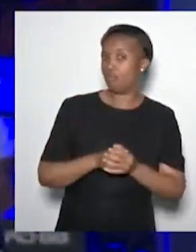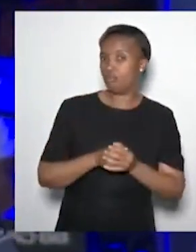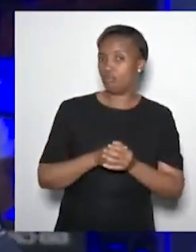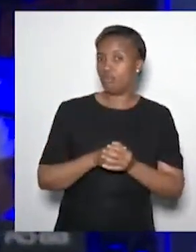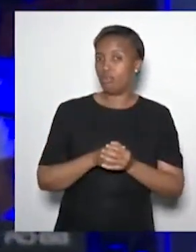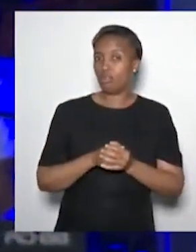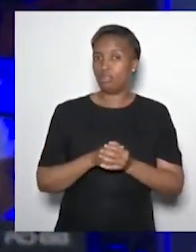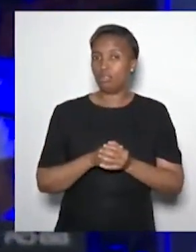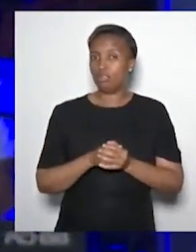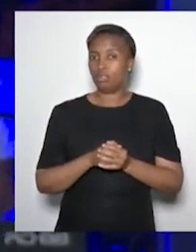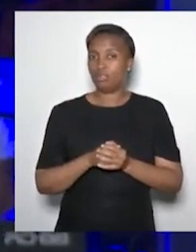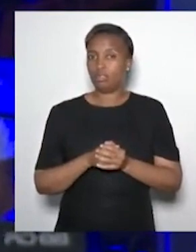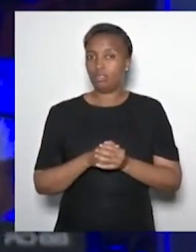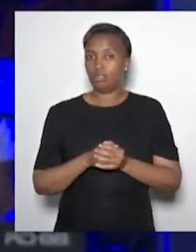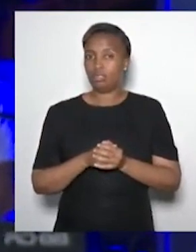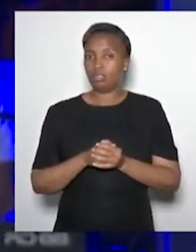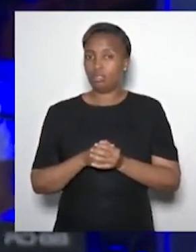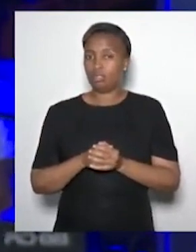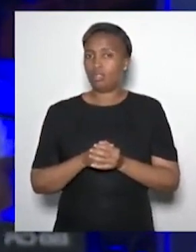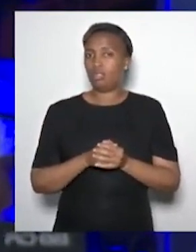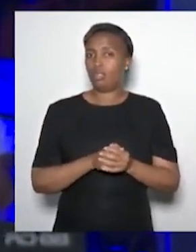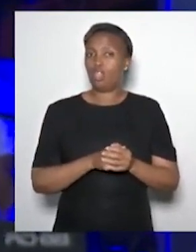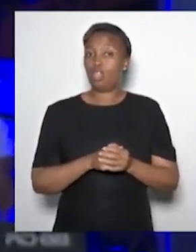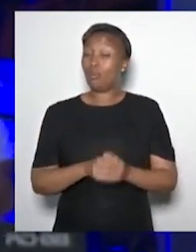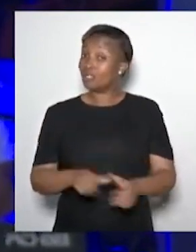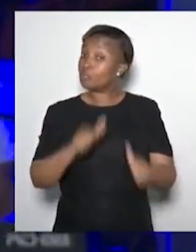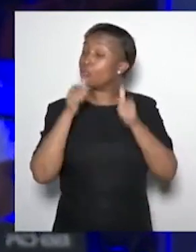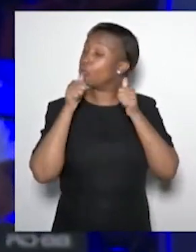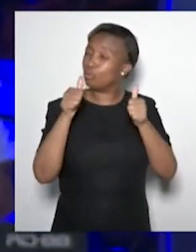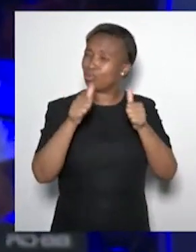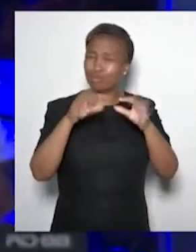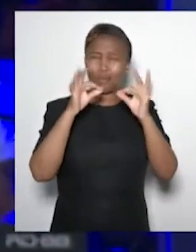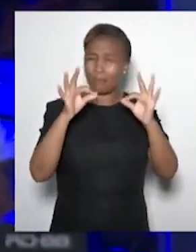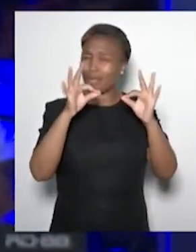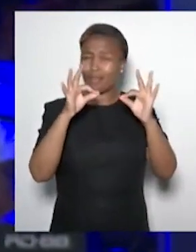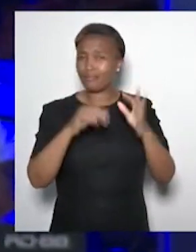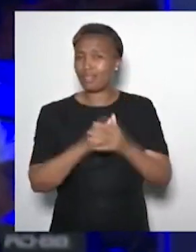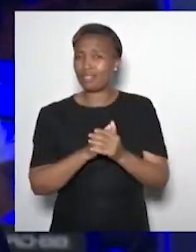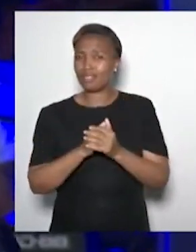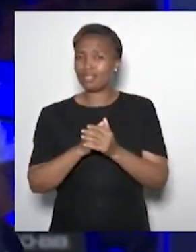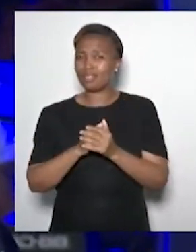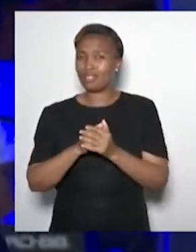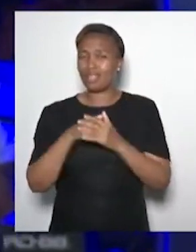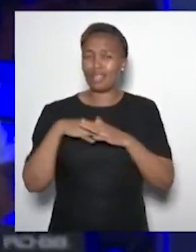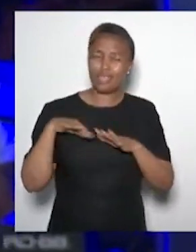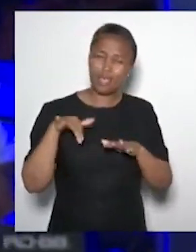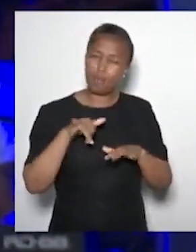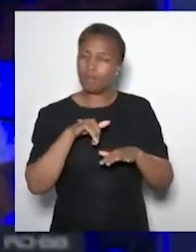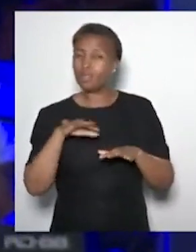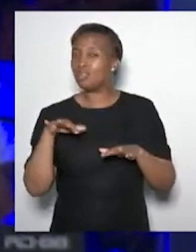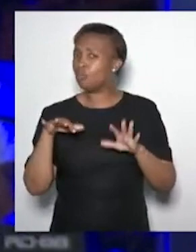He stinked like a bee. He floated like a butterfly.